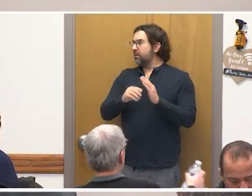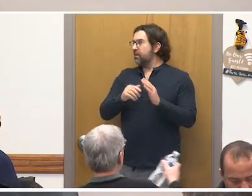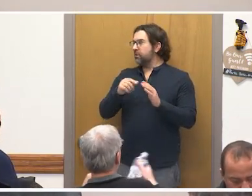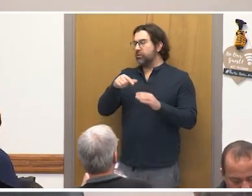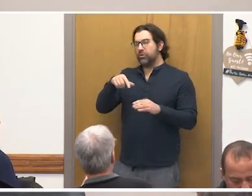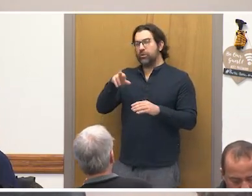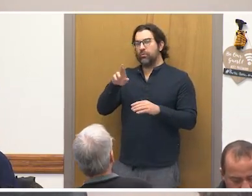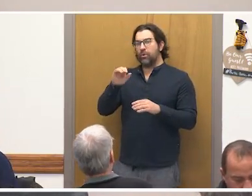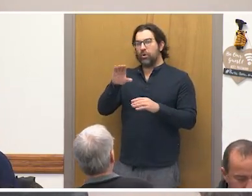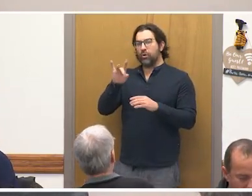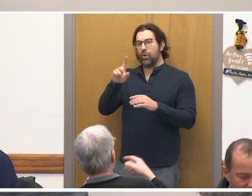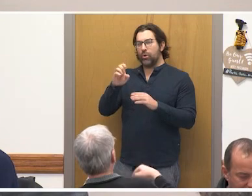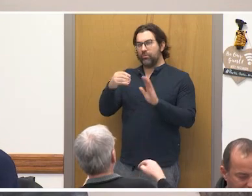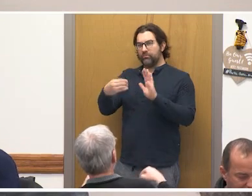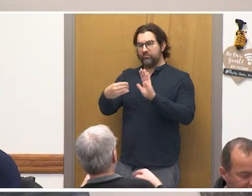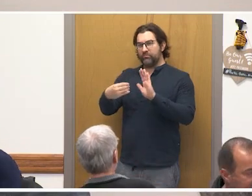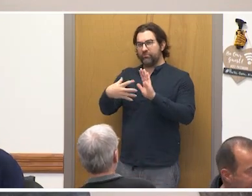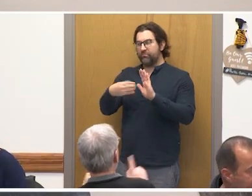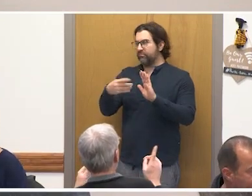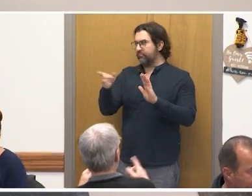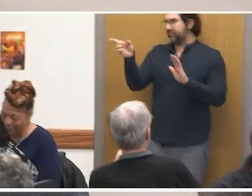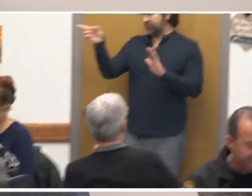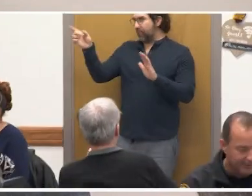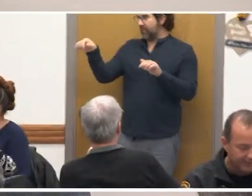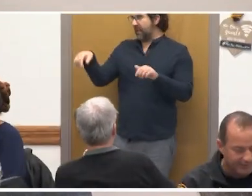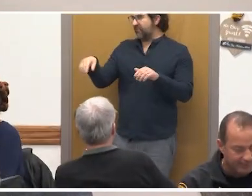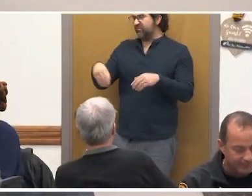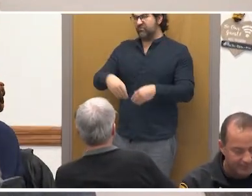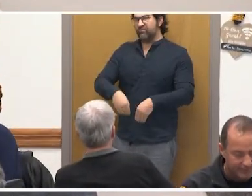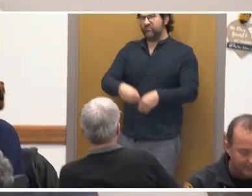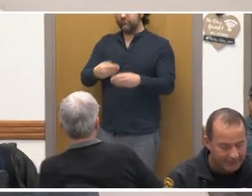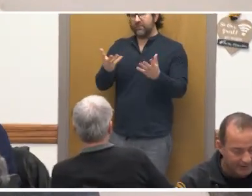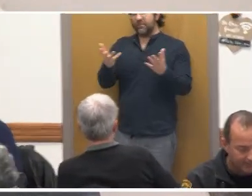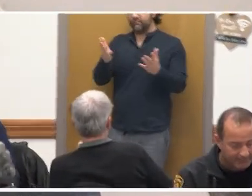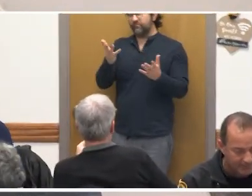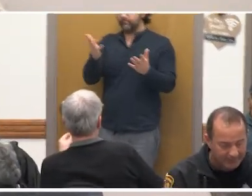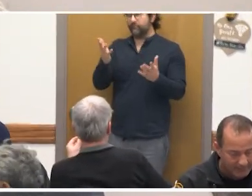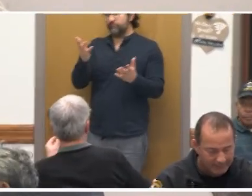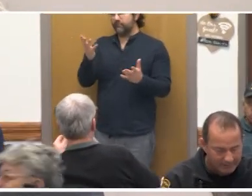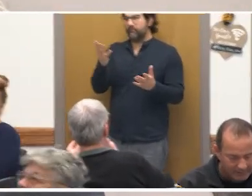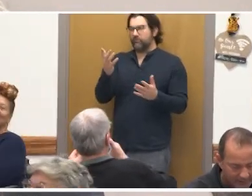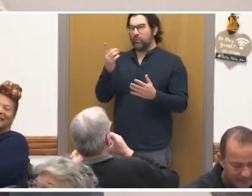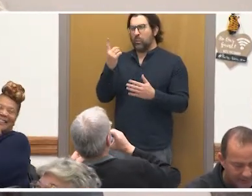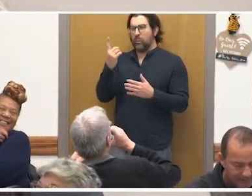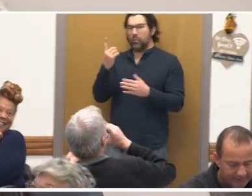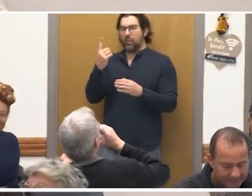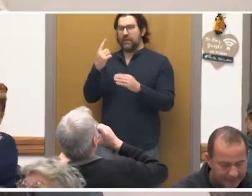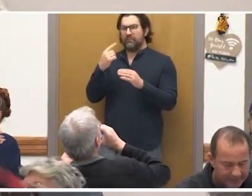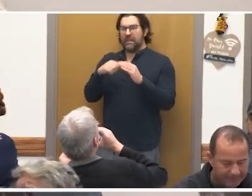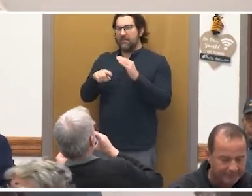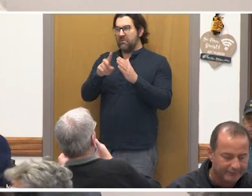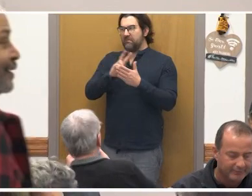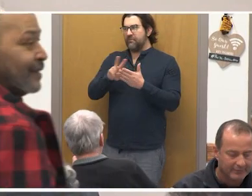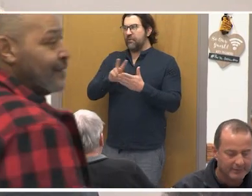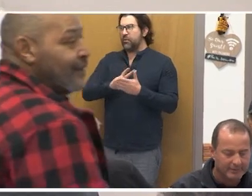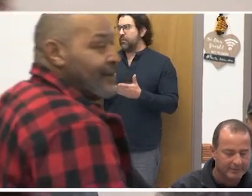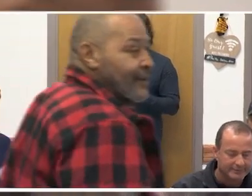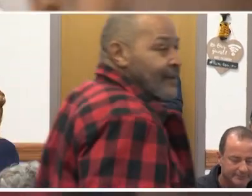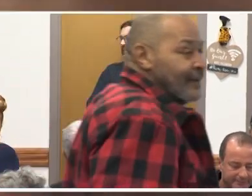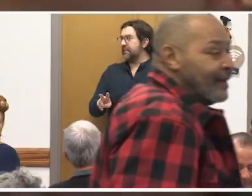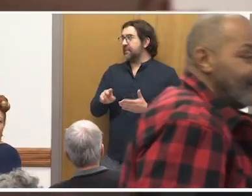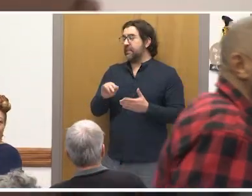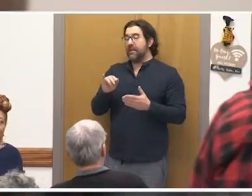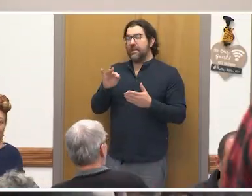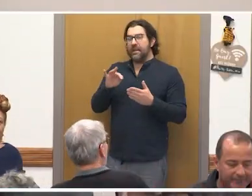room to get signed up for that newsletter. We'll send about one email every 2 weeks, I think. And if you have trouble